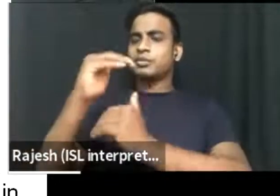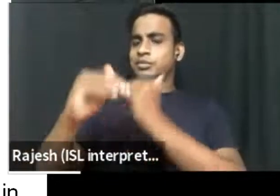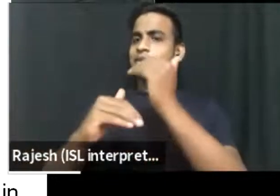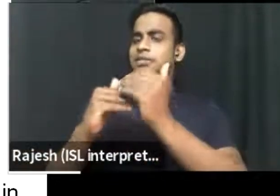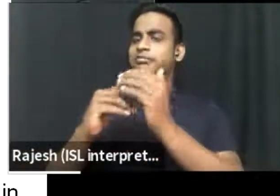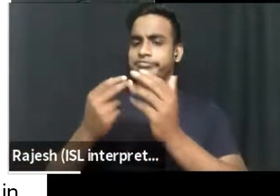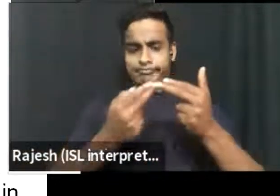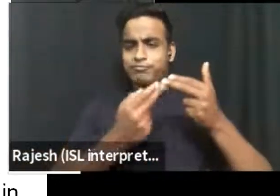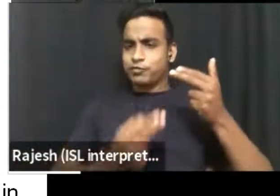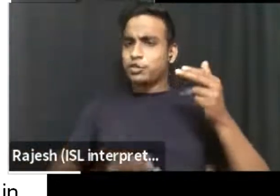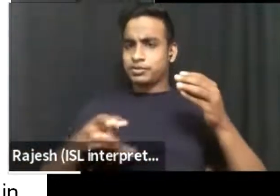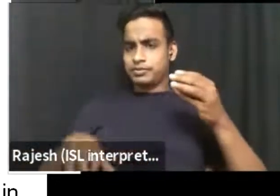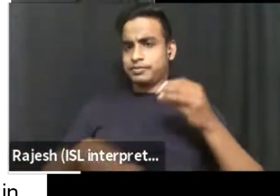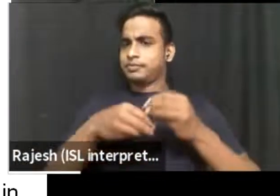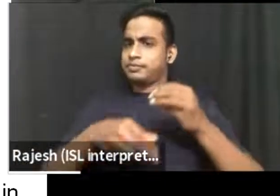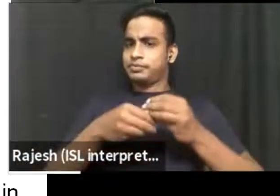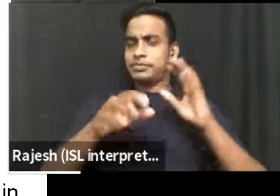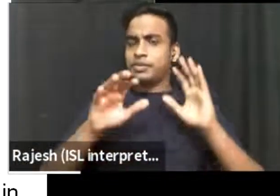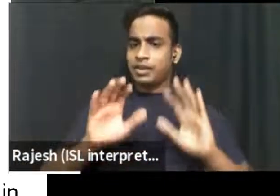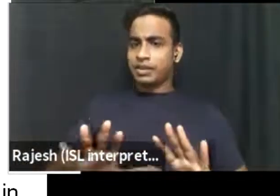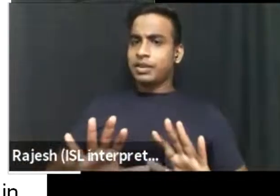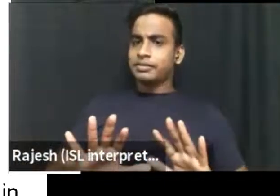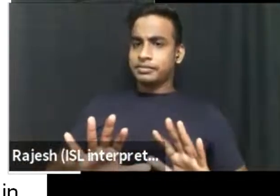paper. So whether it is